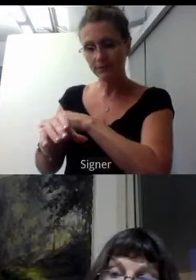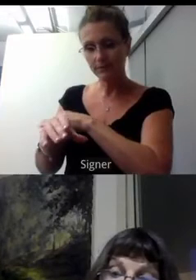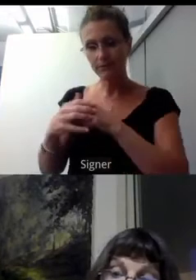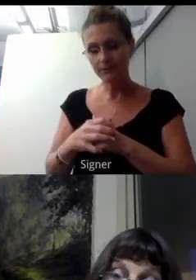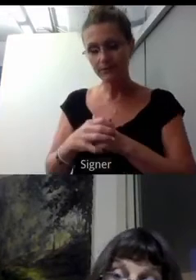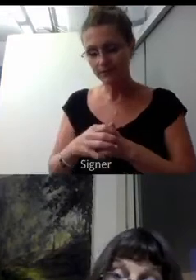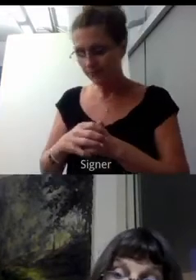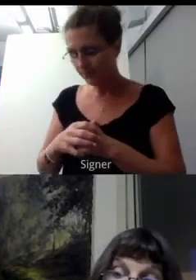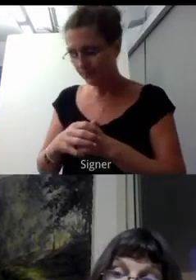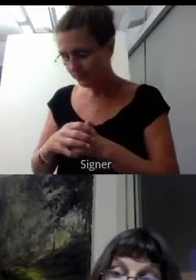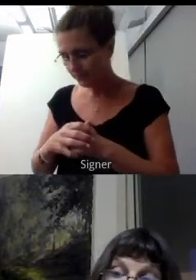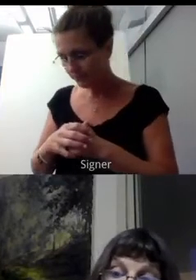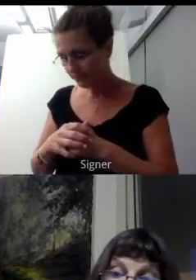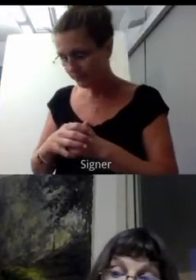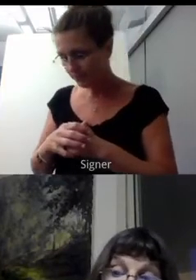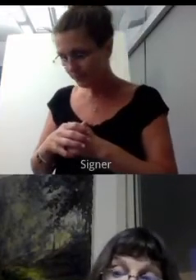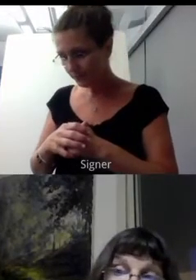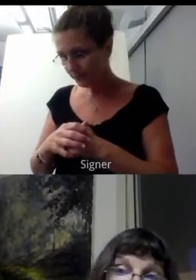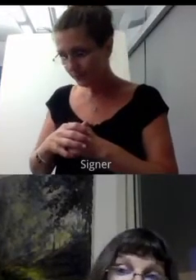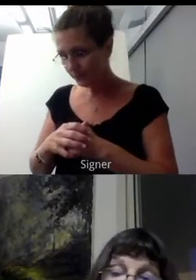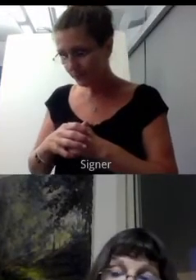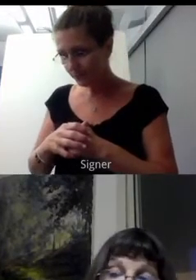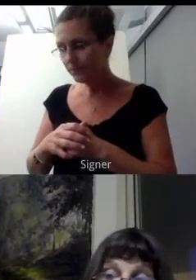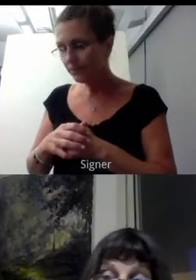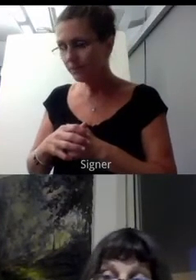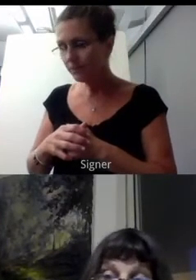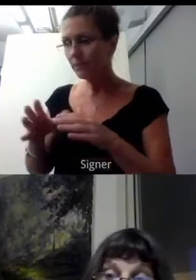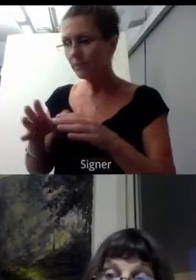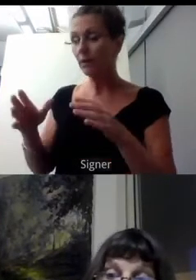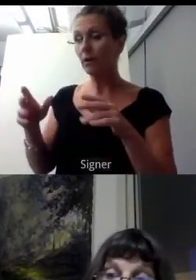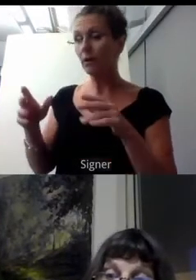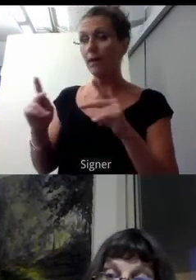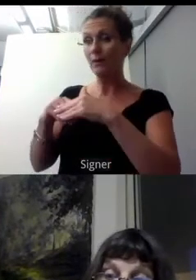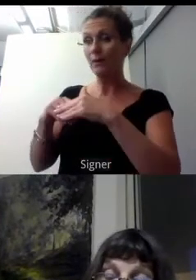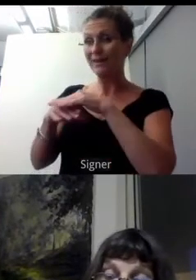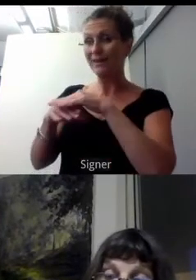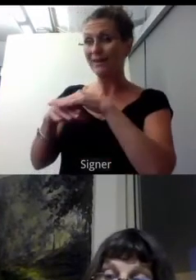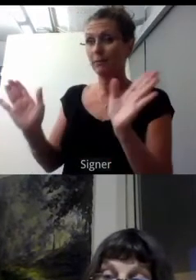public places, require organizations